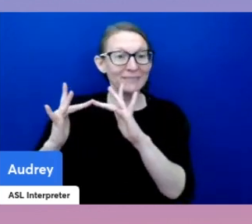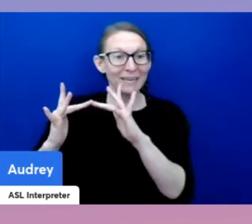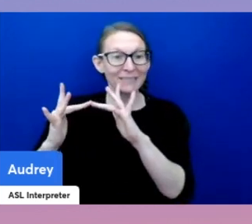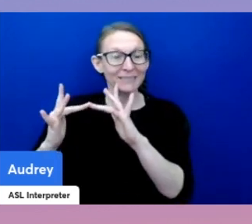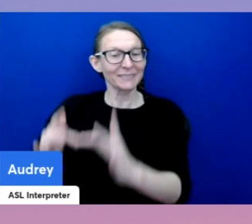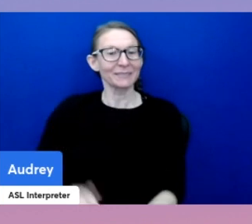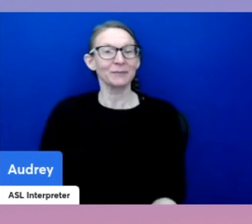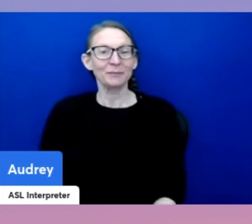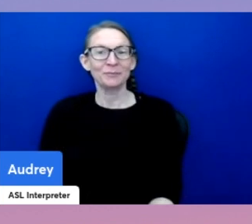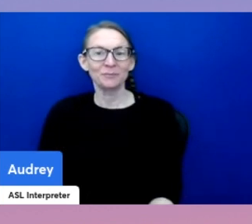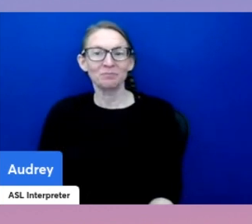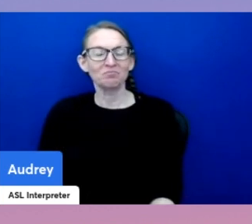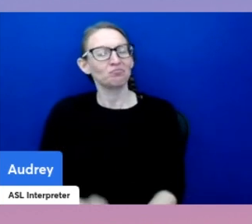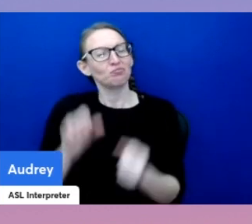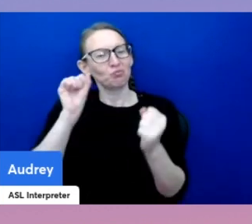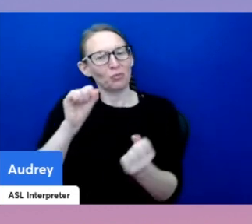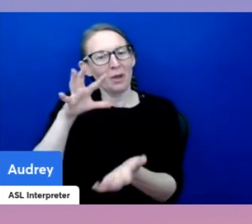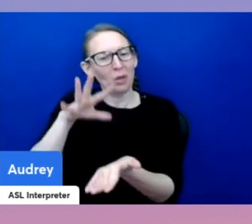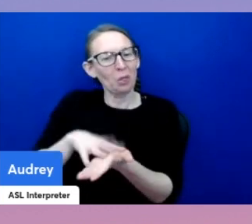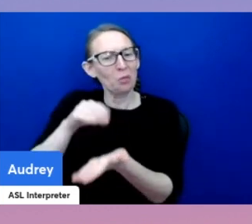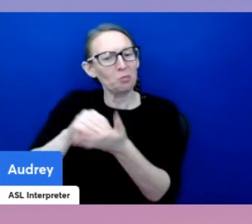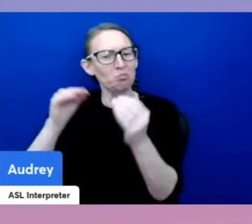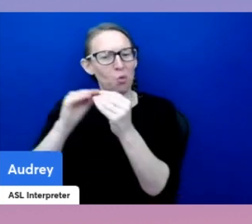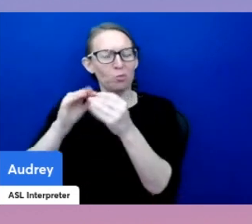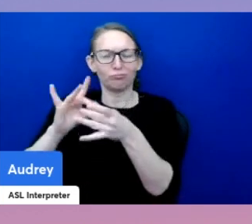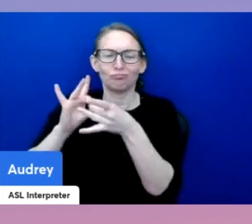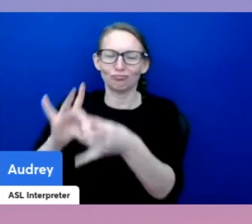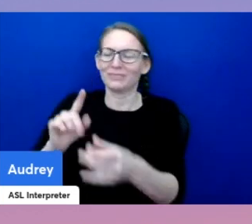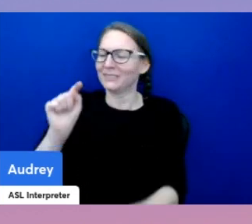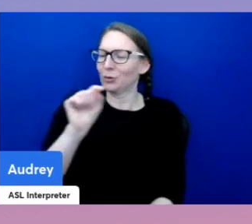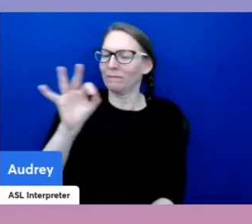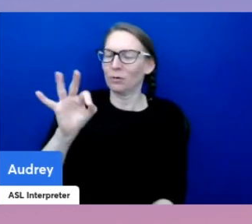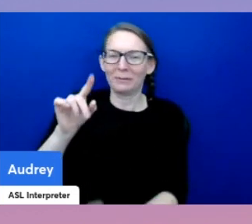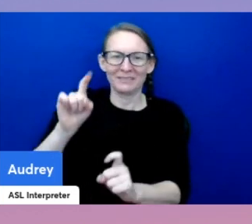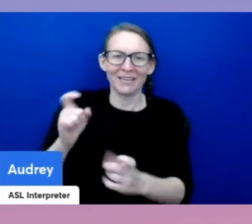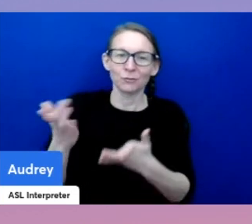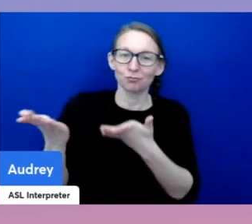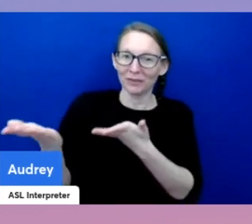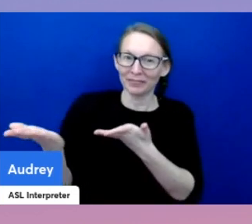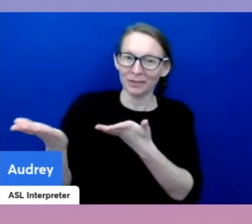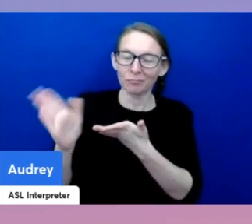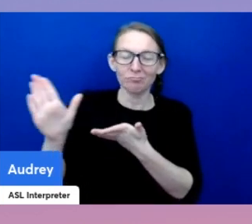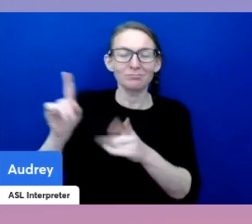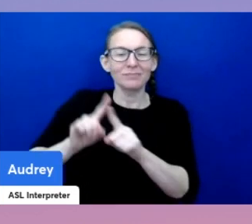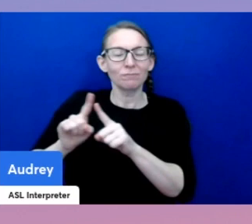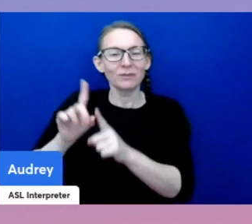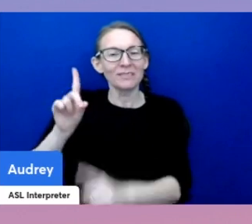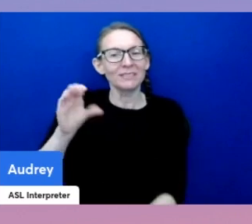Yeah, you can learn more about the Terraform test framework in here, in the documentation page.